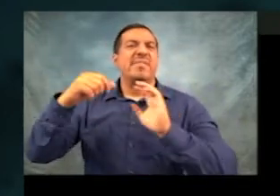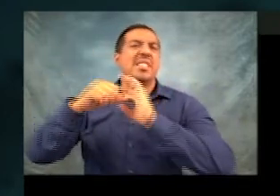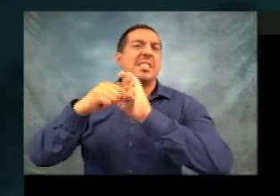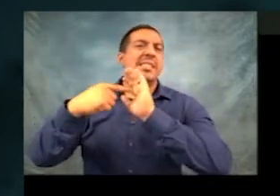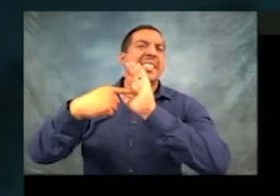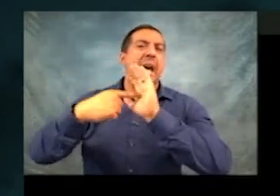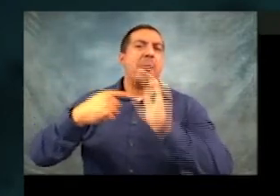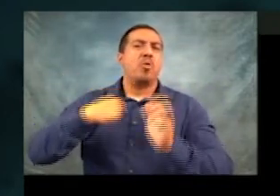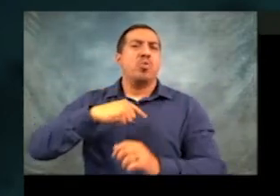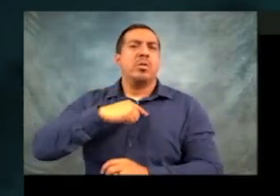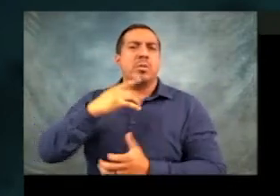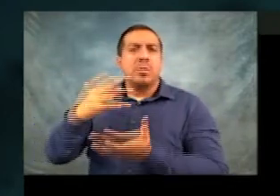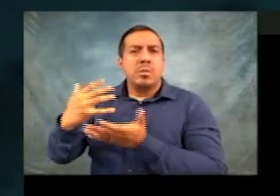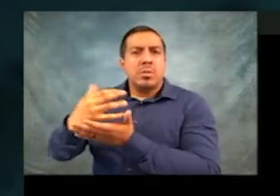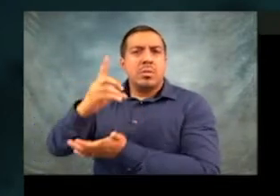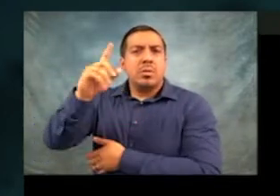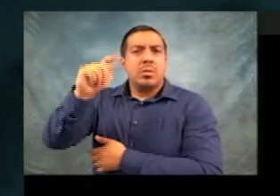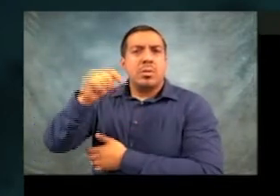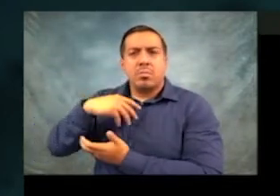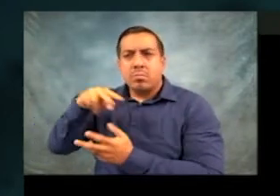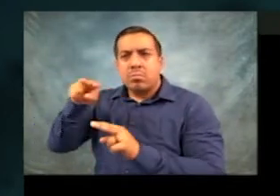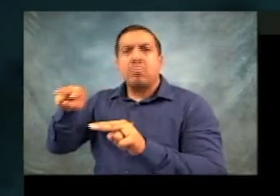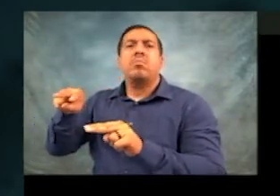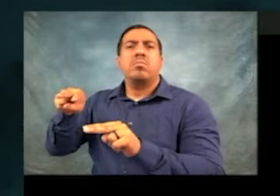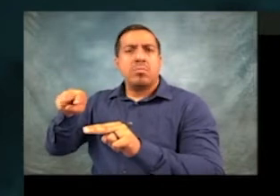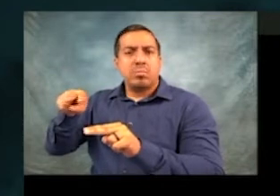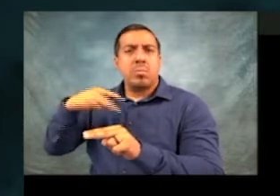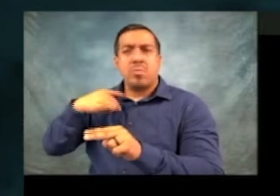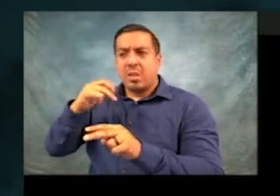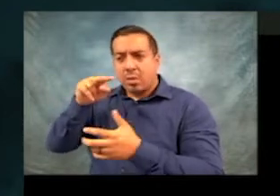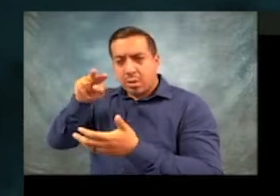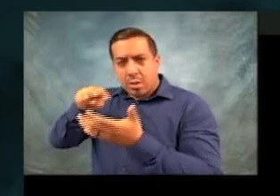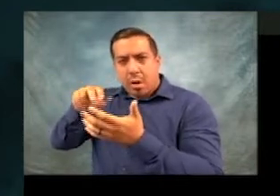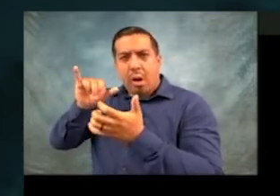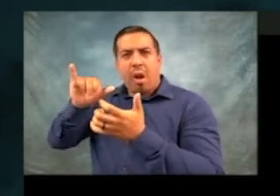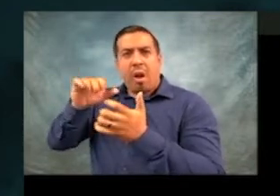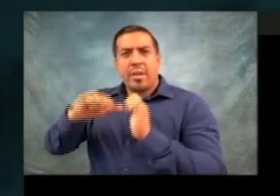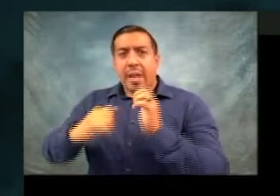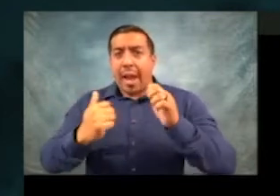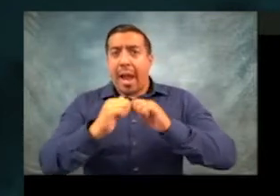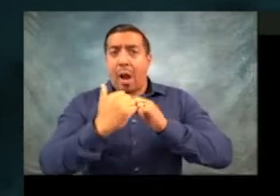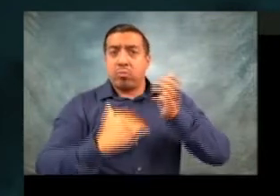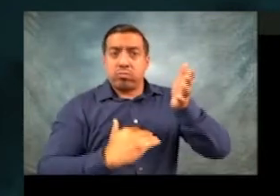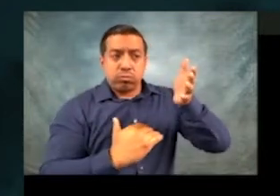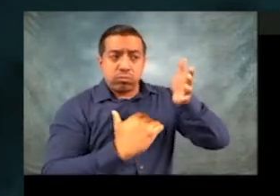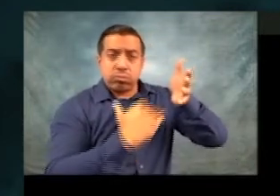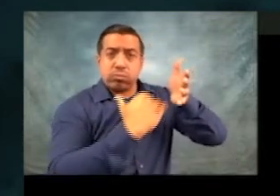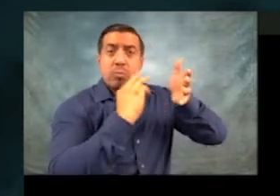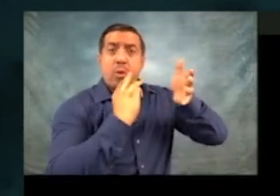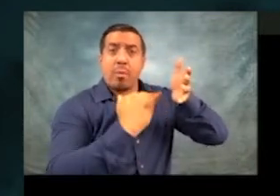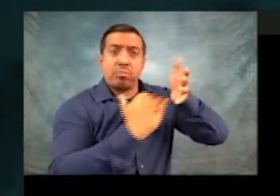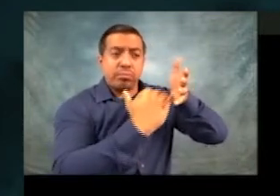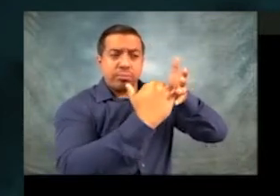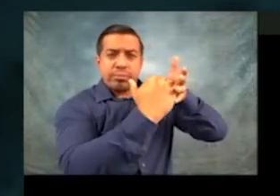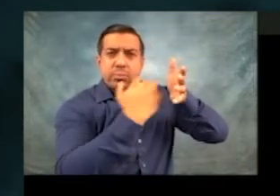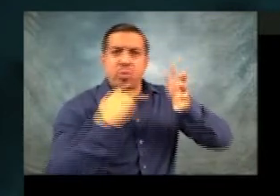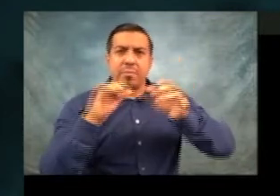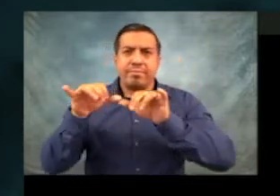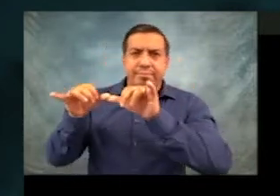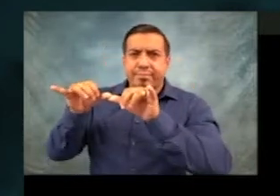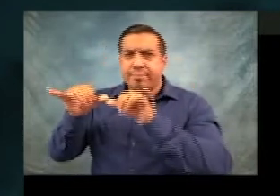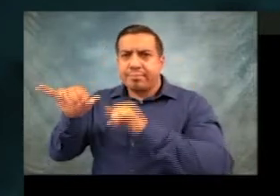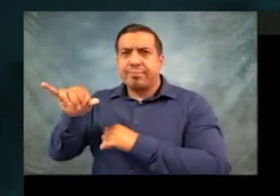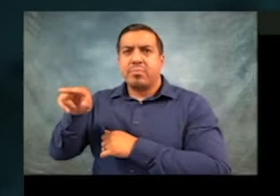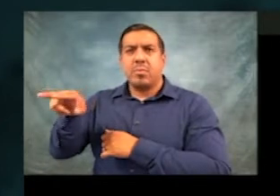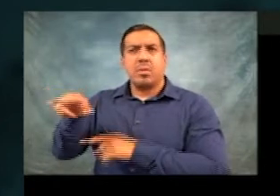of forensics that we would do in a storm, and it tells us how high the water was. And so you look at this